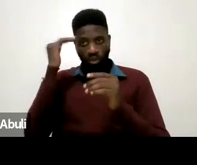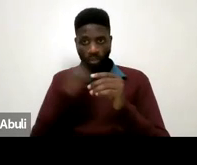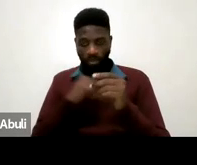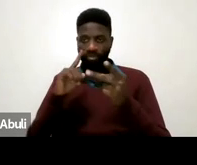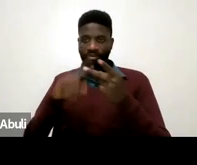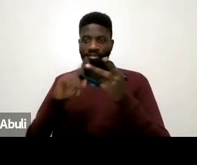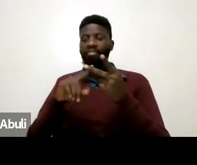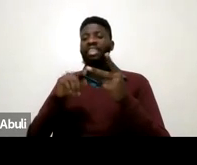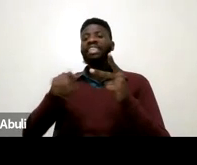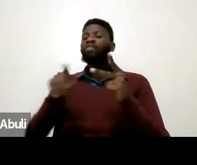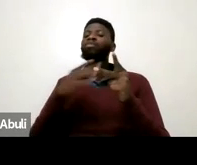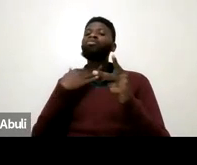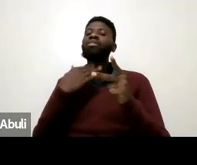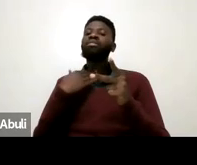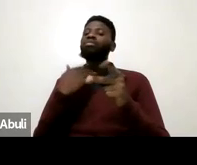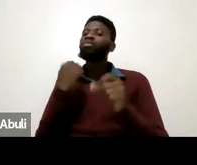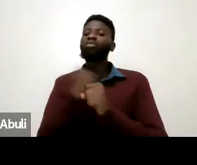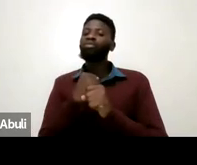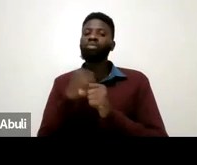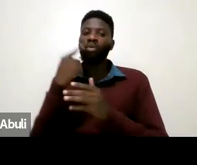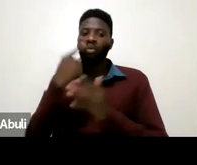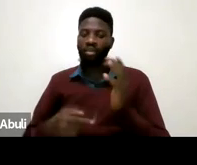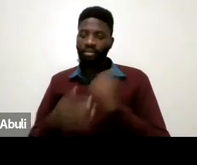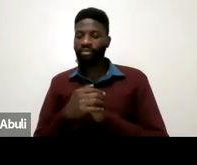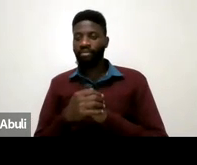be. For example, if you want to be a doctor,